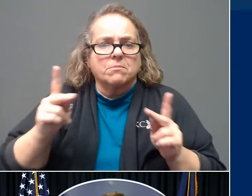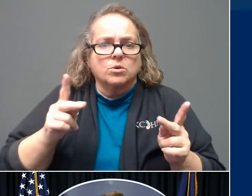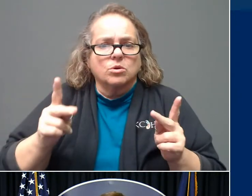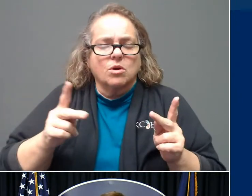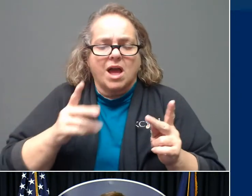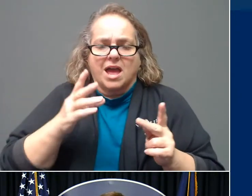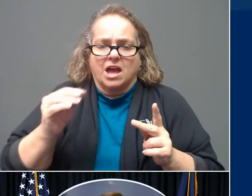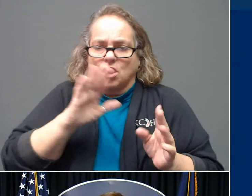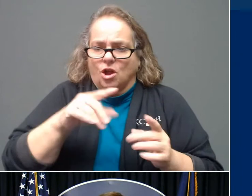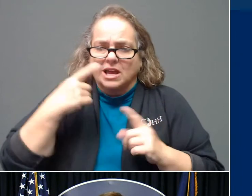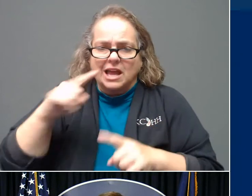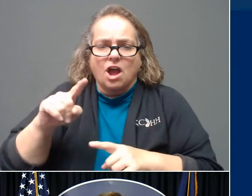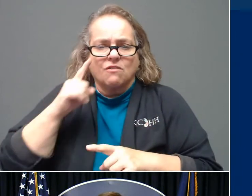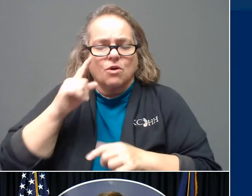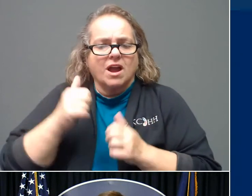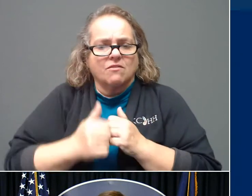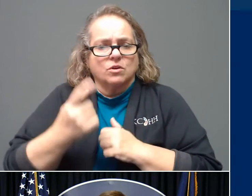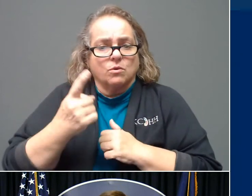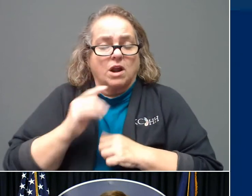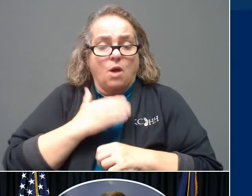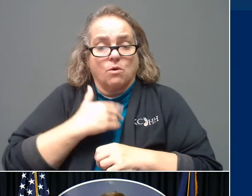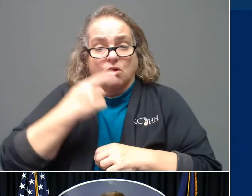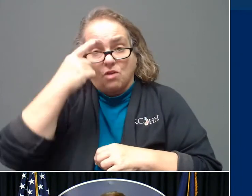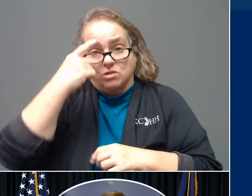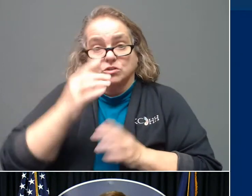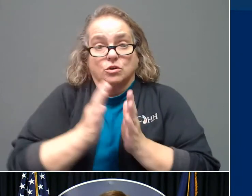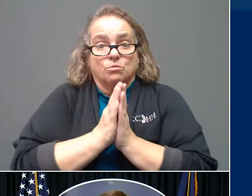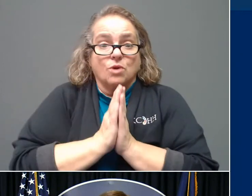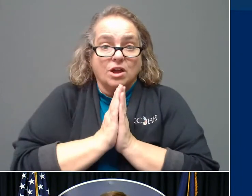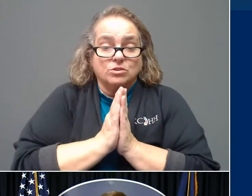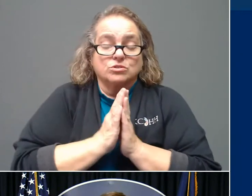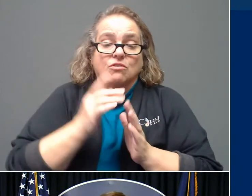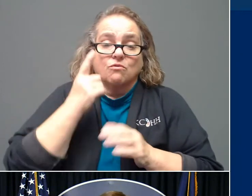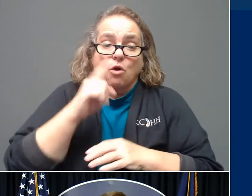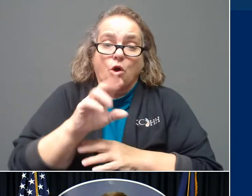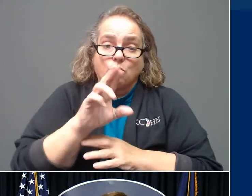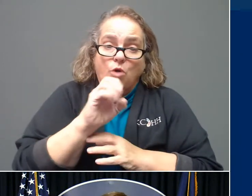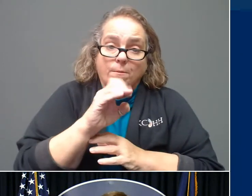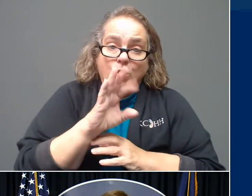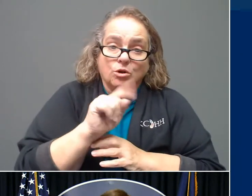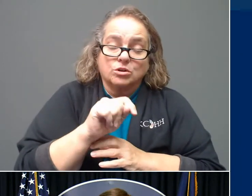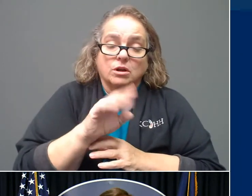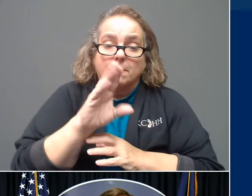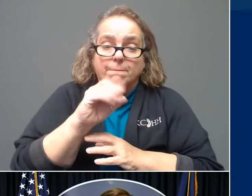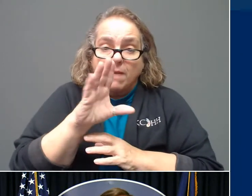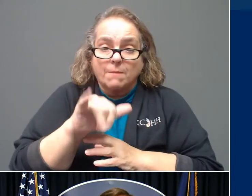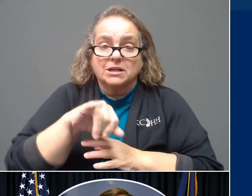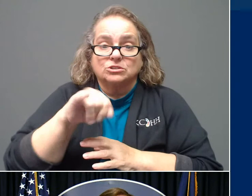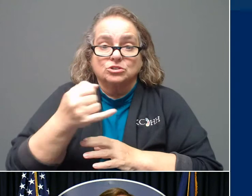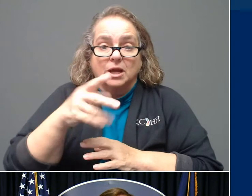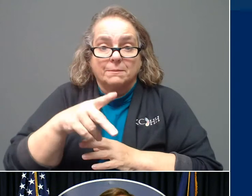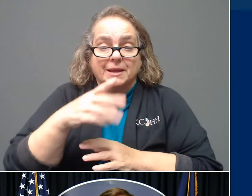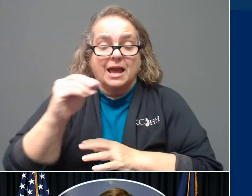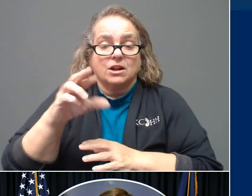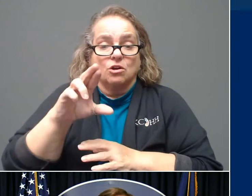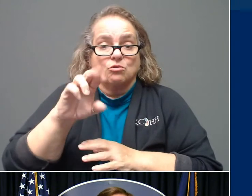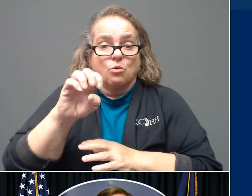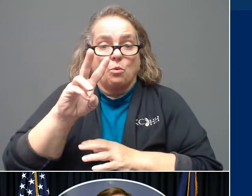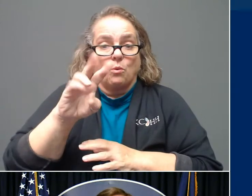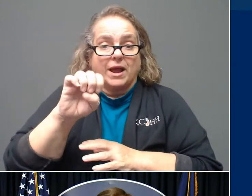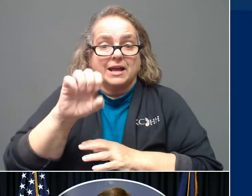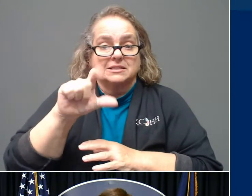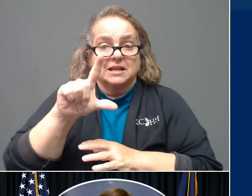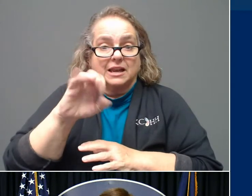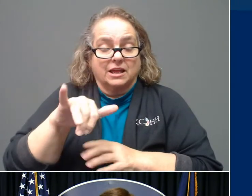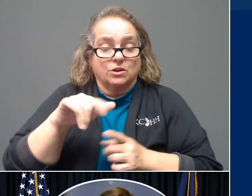and prayers are with Robert, Bobby, JP, and Wesley, and to them, to her entire